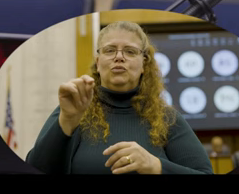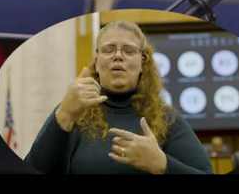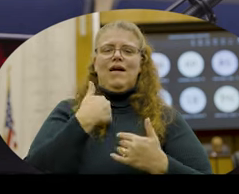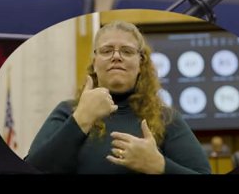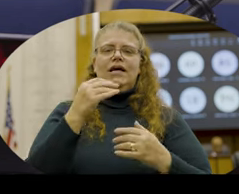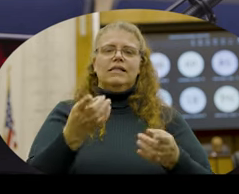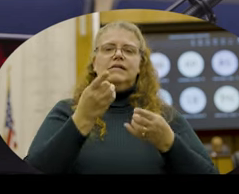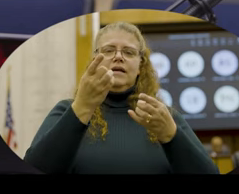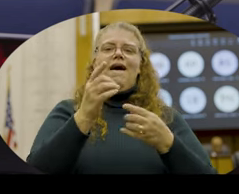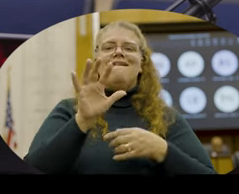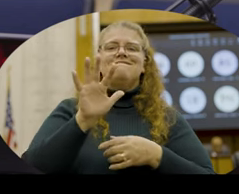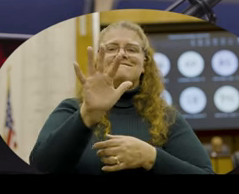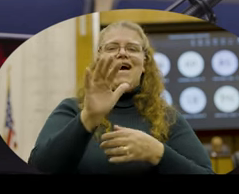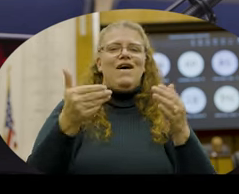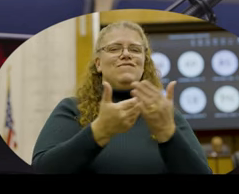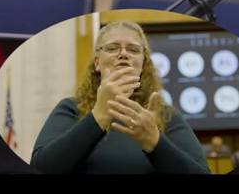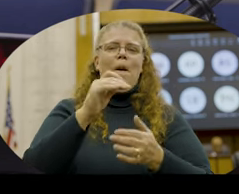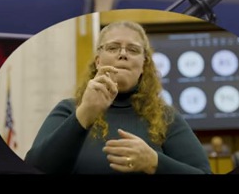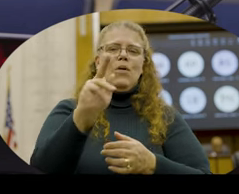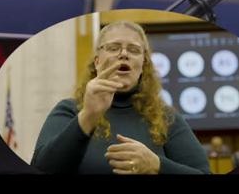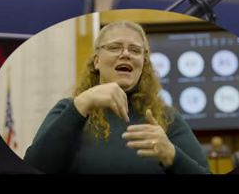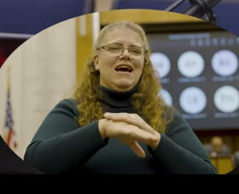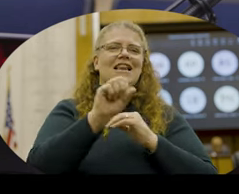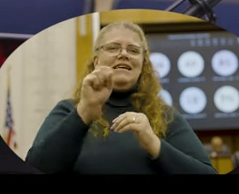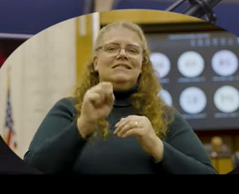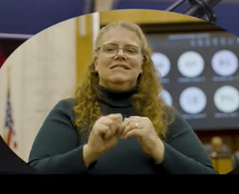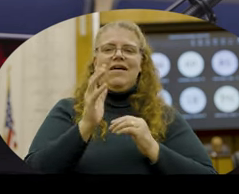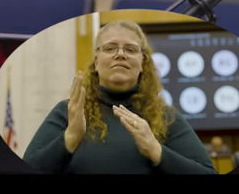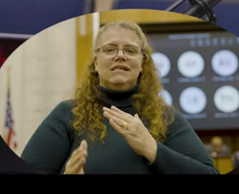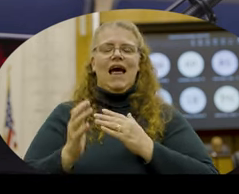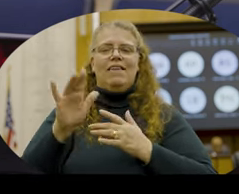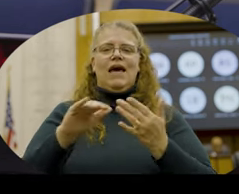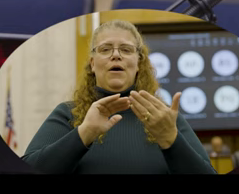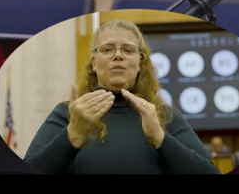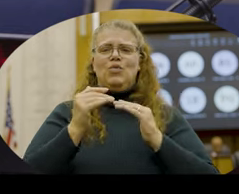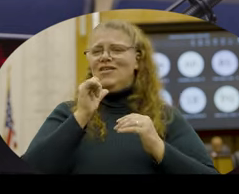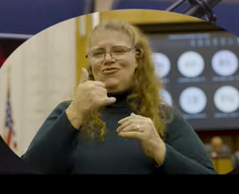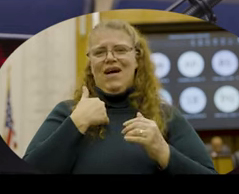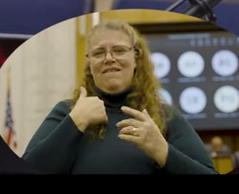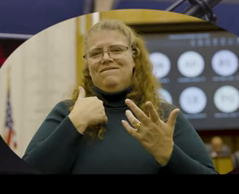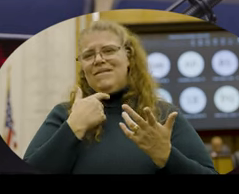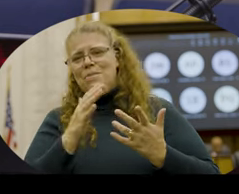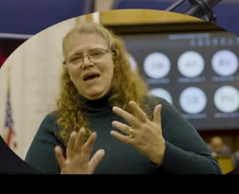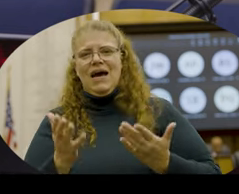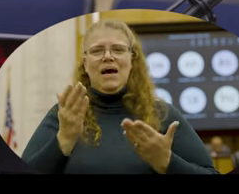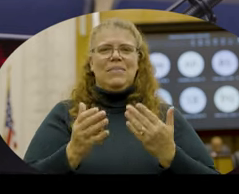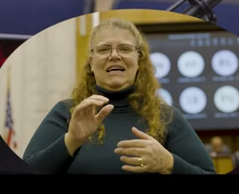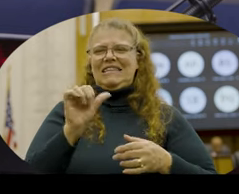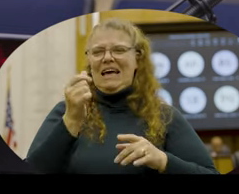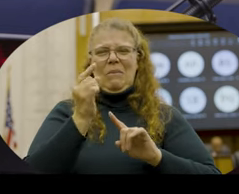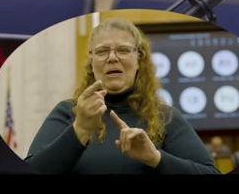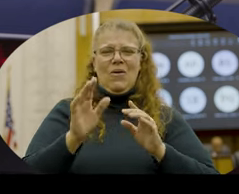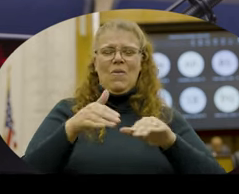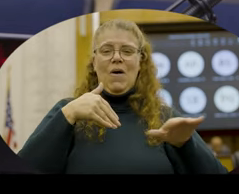more inclusive, compassionate, equitable, and welcoming place for all Richmonders to live, work, play, raise